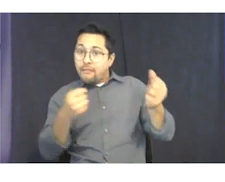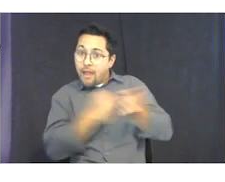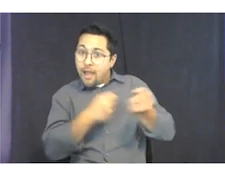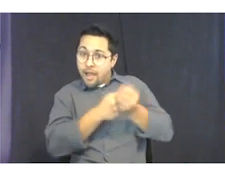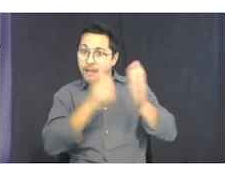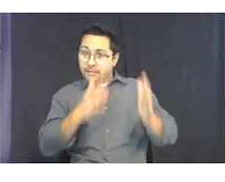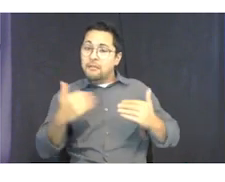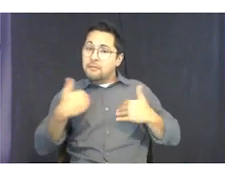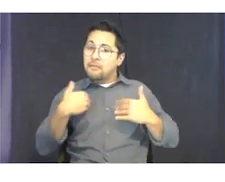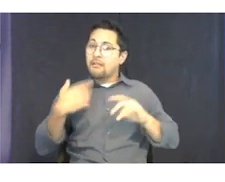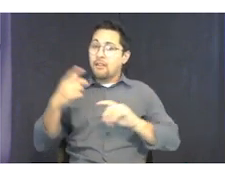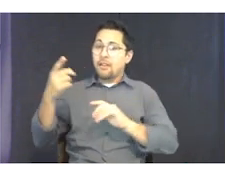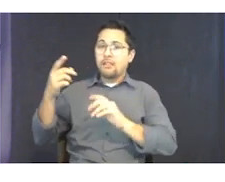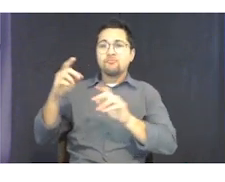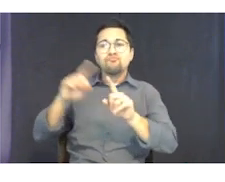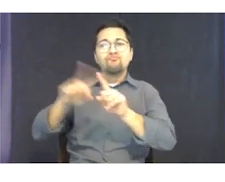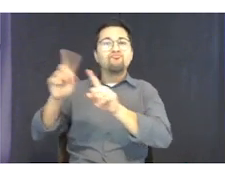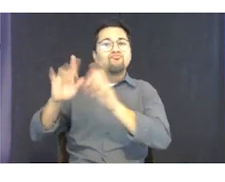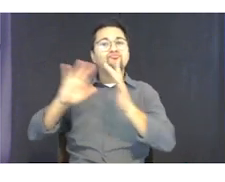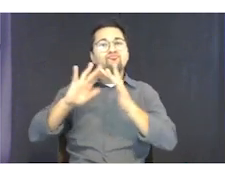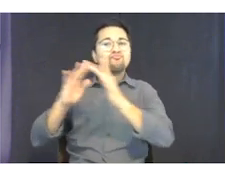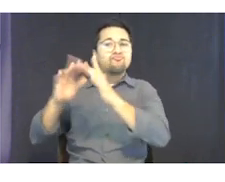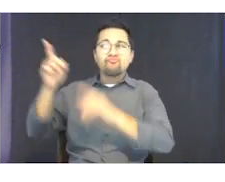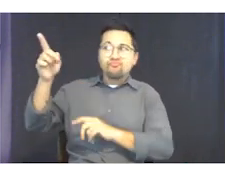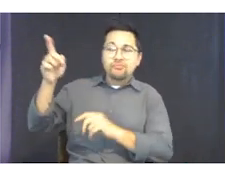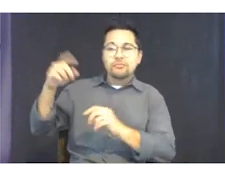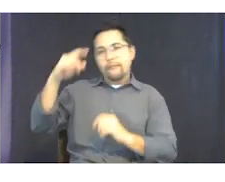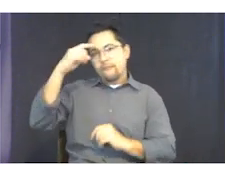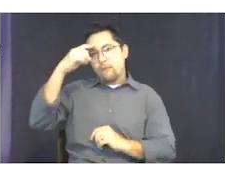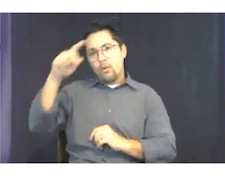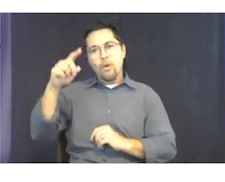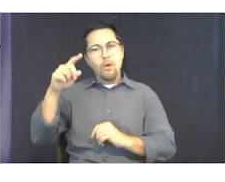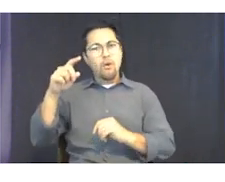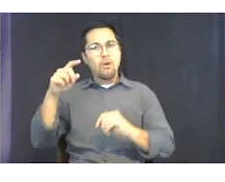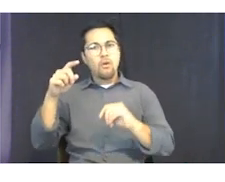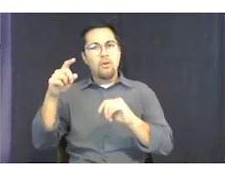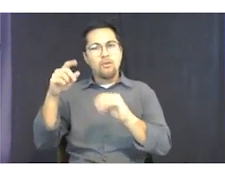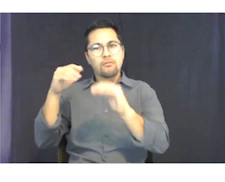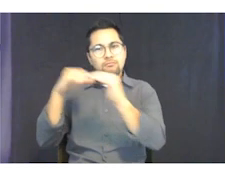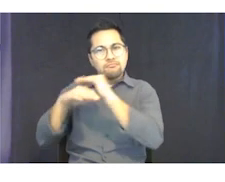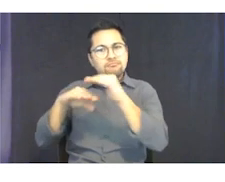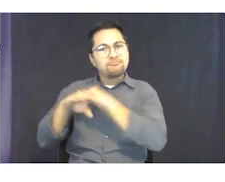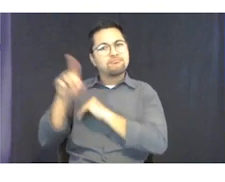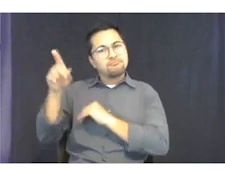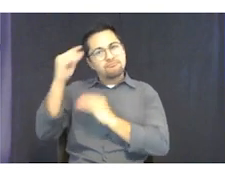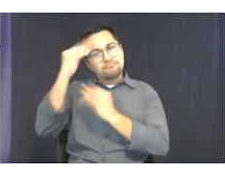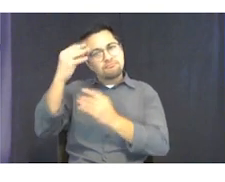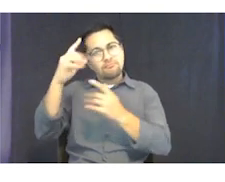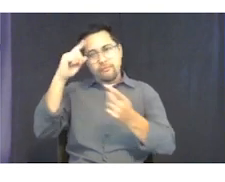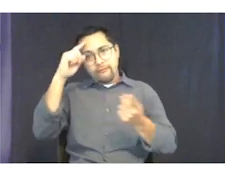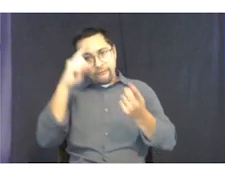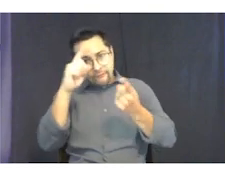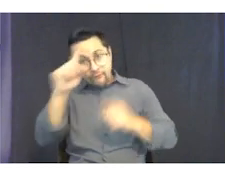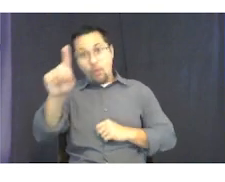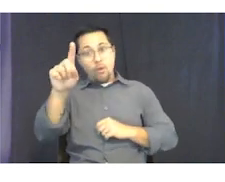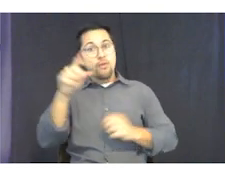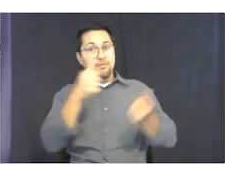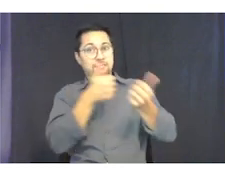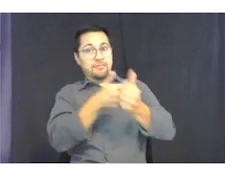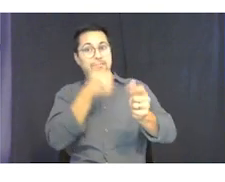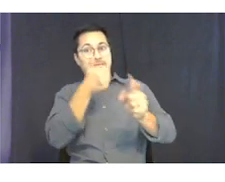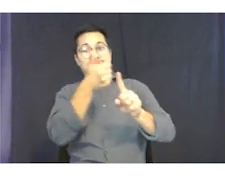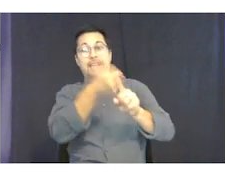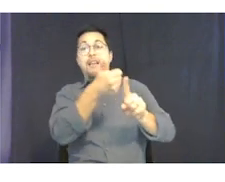there that you can make in terms of accessing this information for self-advocates. There is a whole